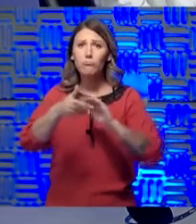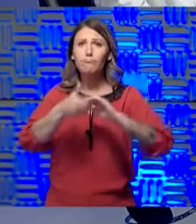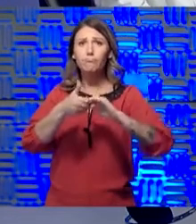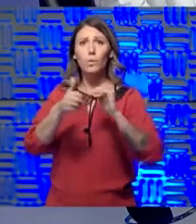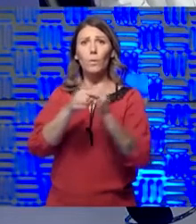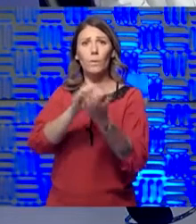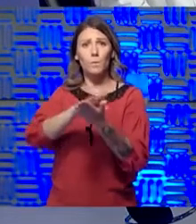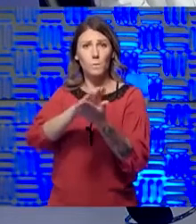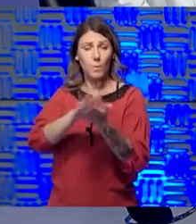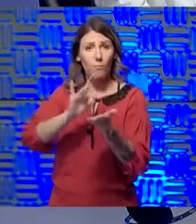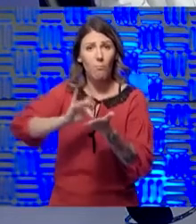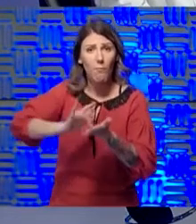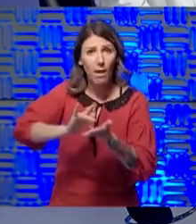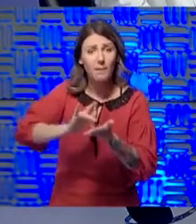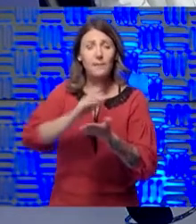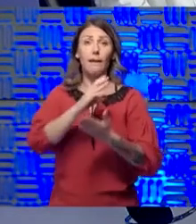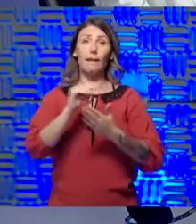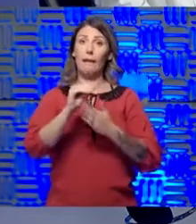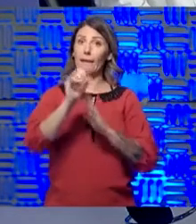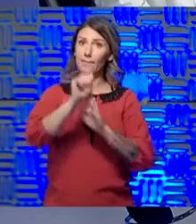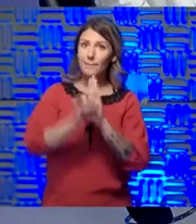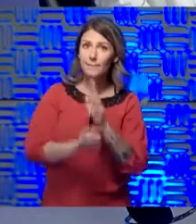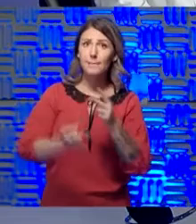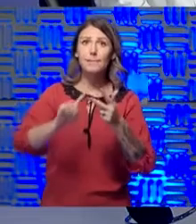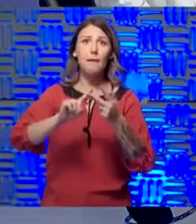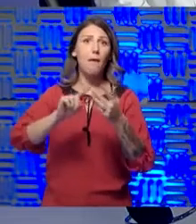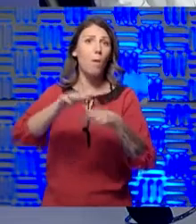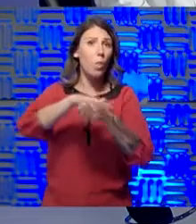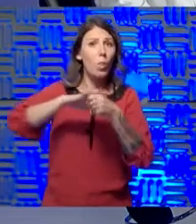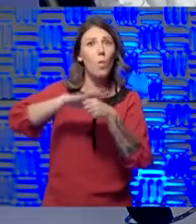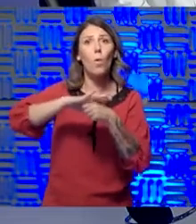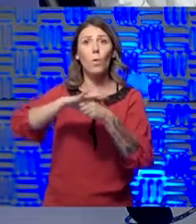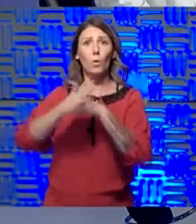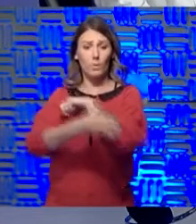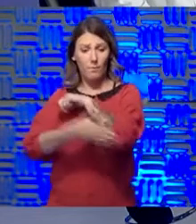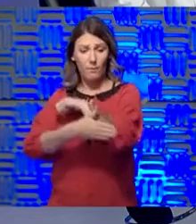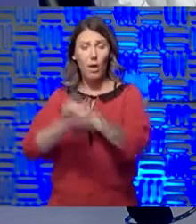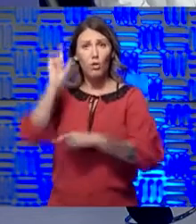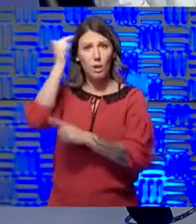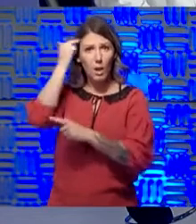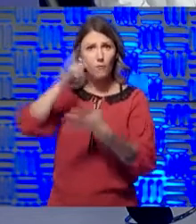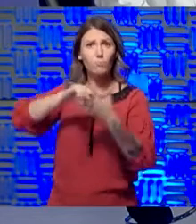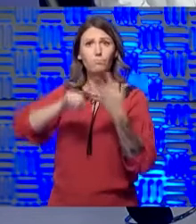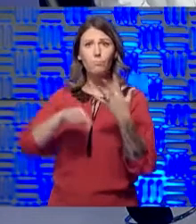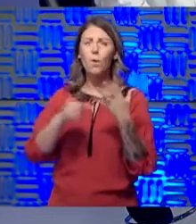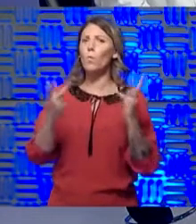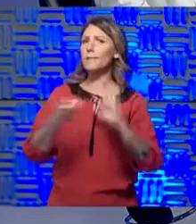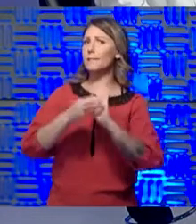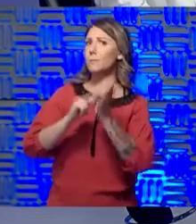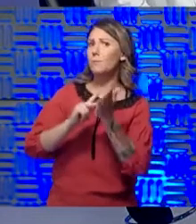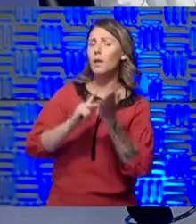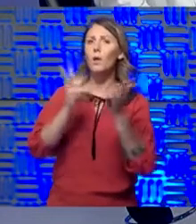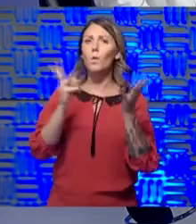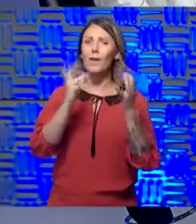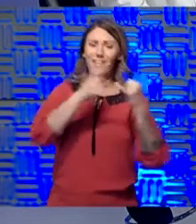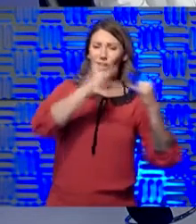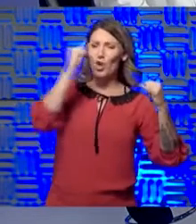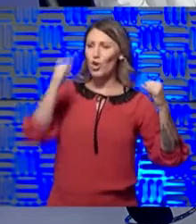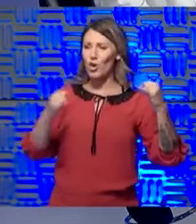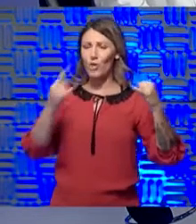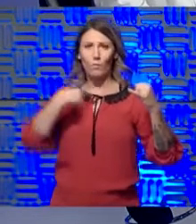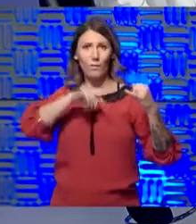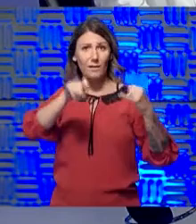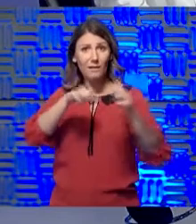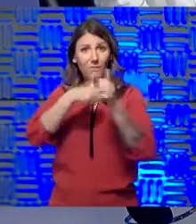as the state and local and county governments to think about what does it mean, where are we on the curve, what curve should we be